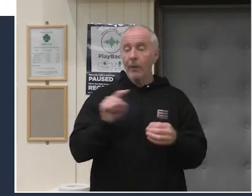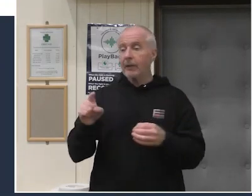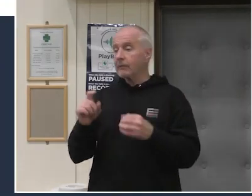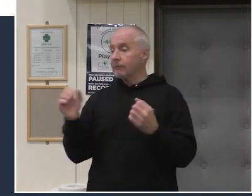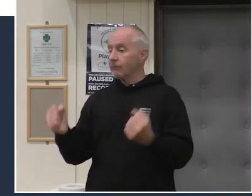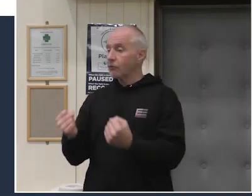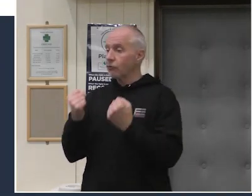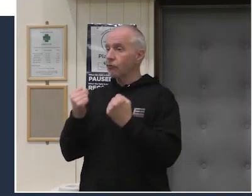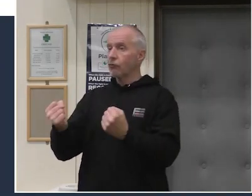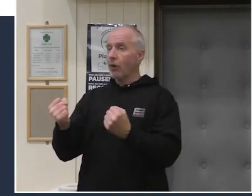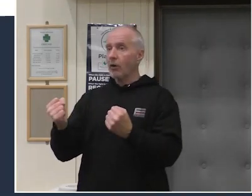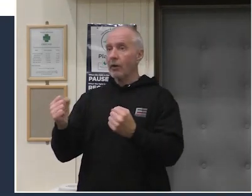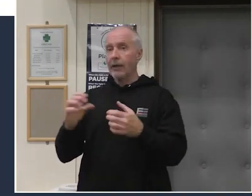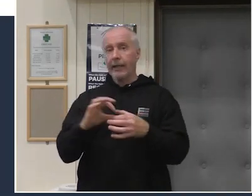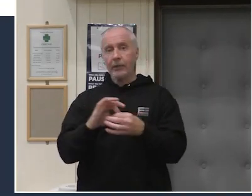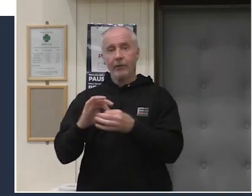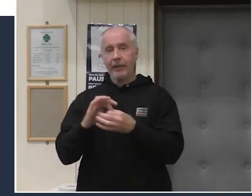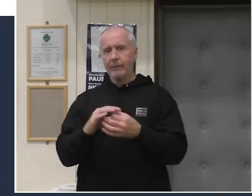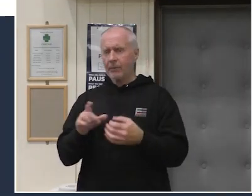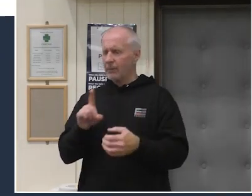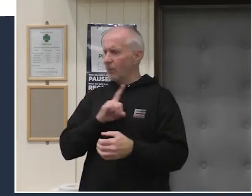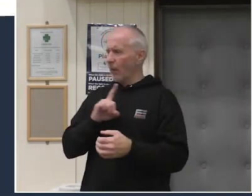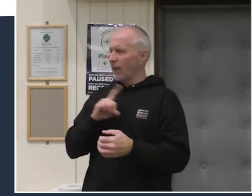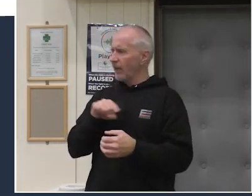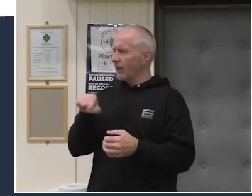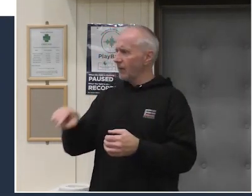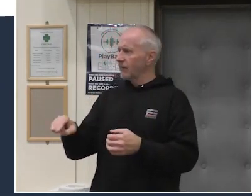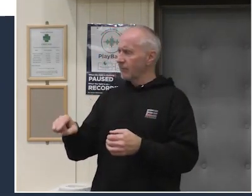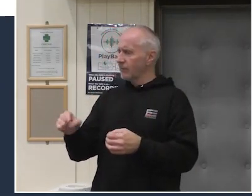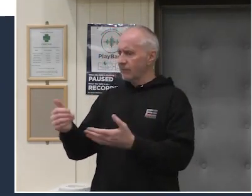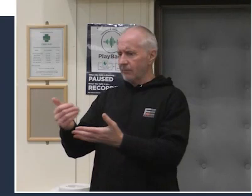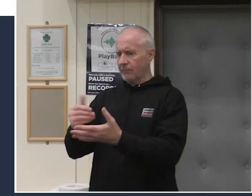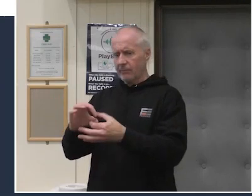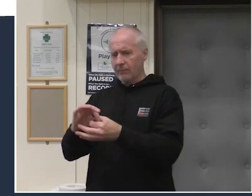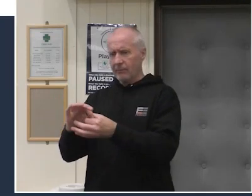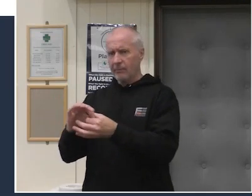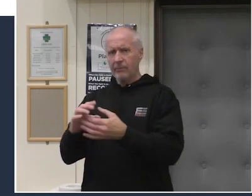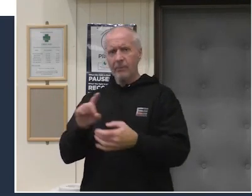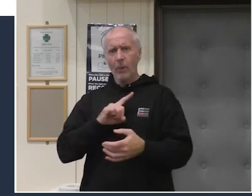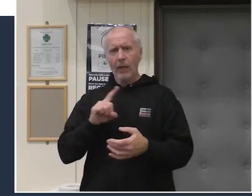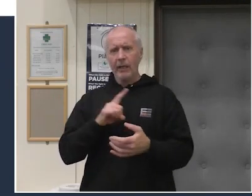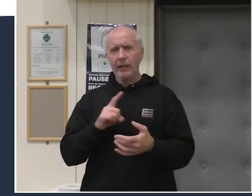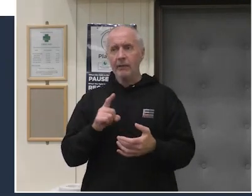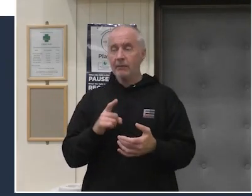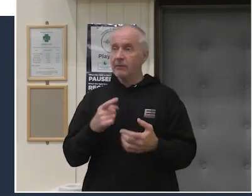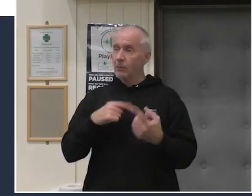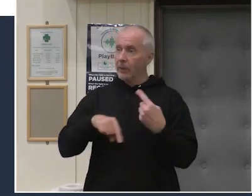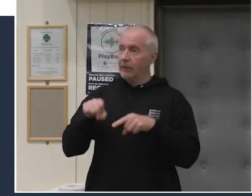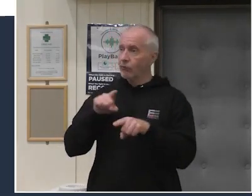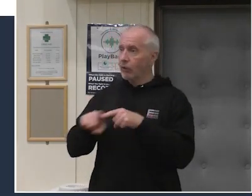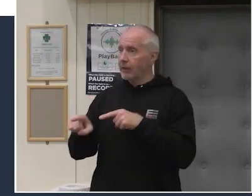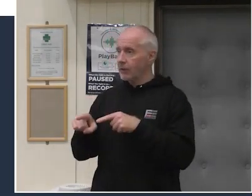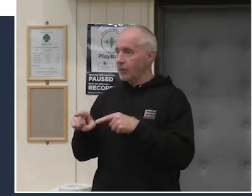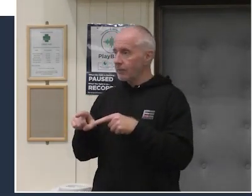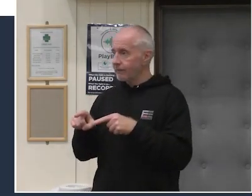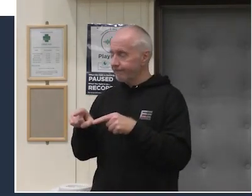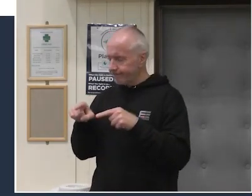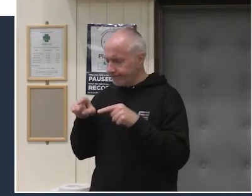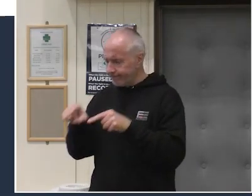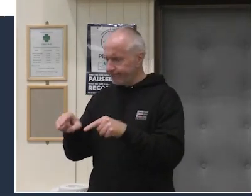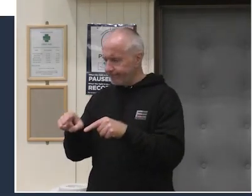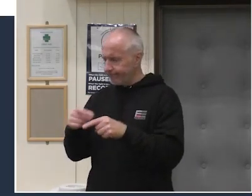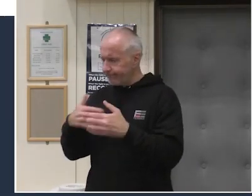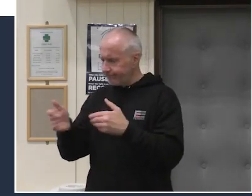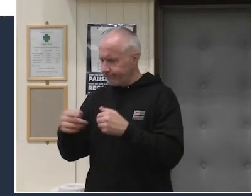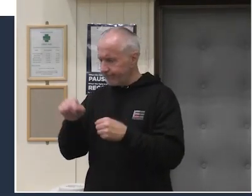interaction, but there's no reason it should be conserved. Now this is the problem that we're trying to solve. Very, very, very, very,